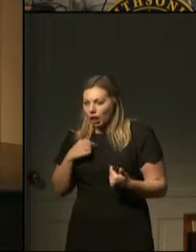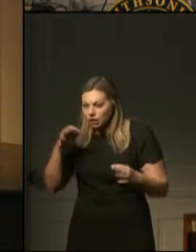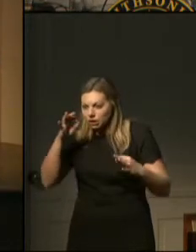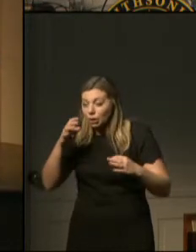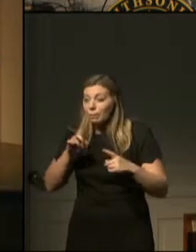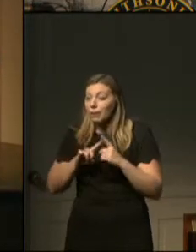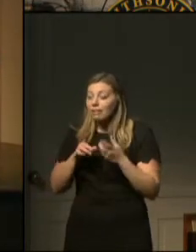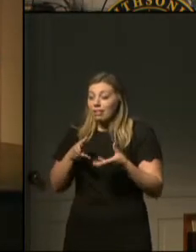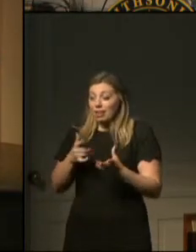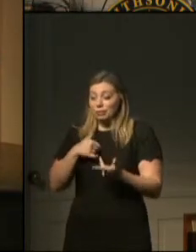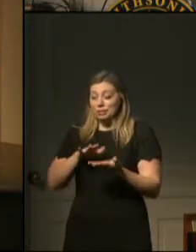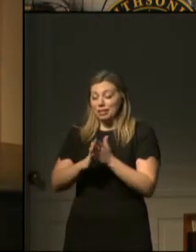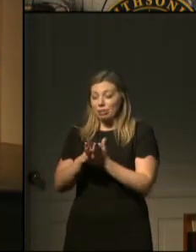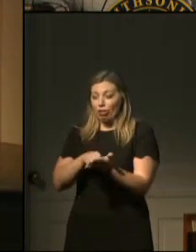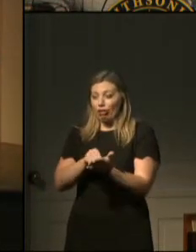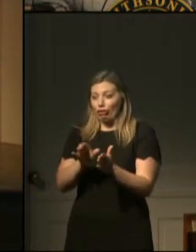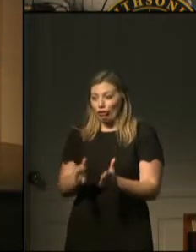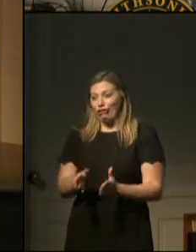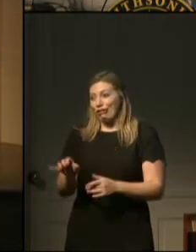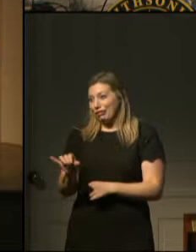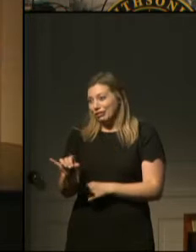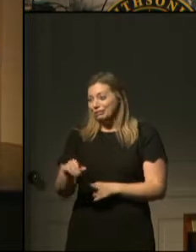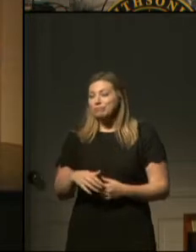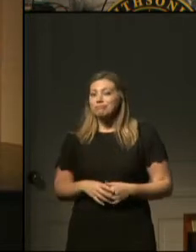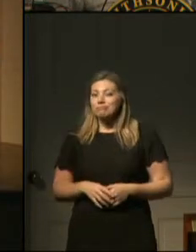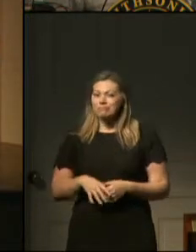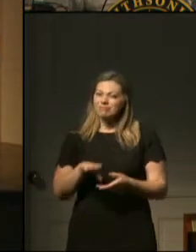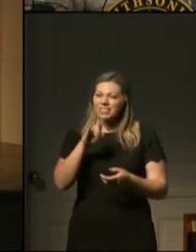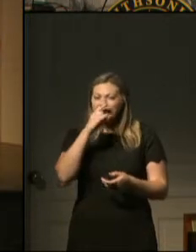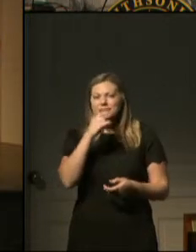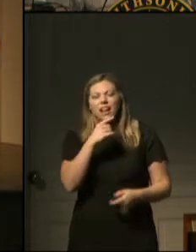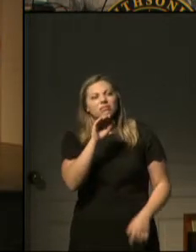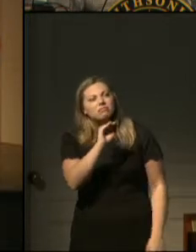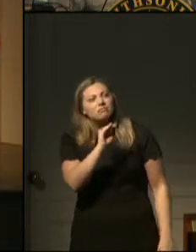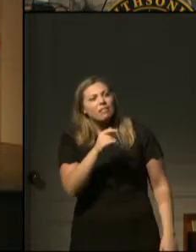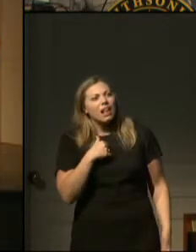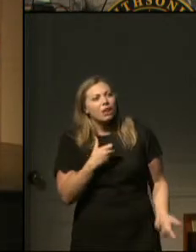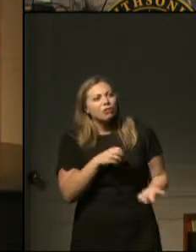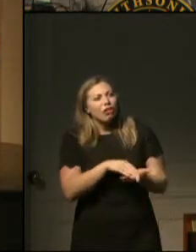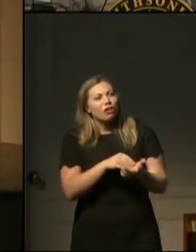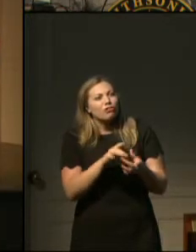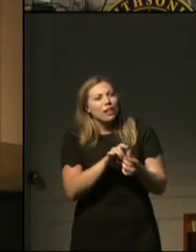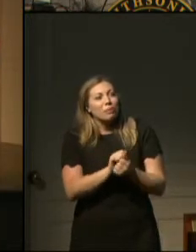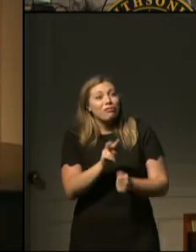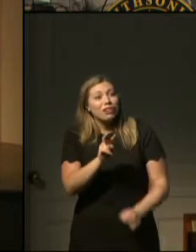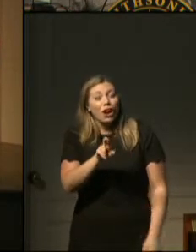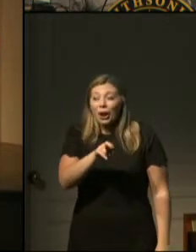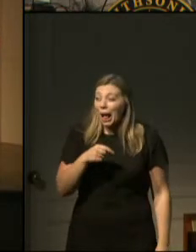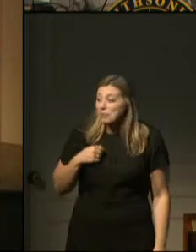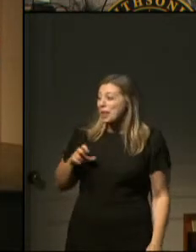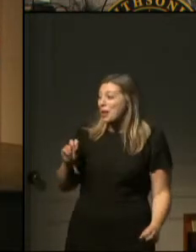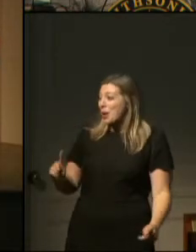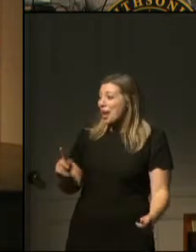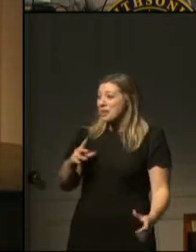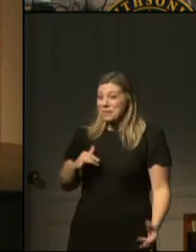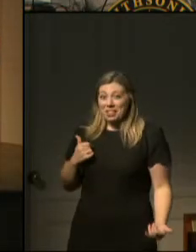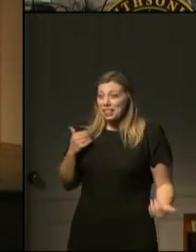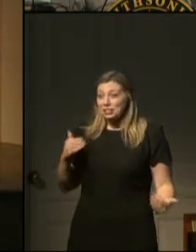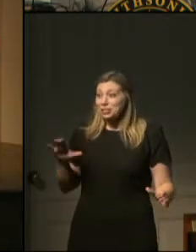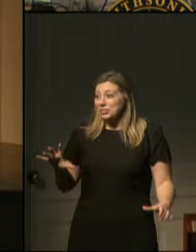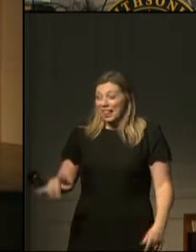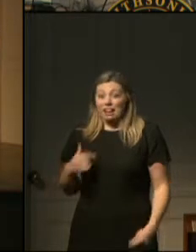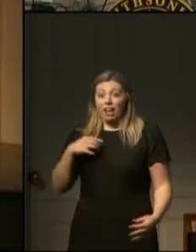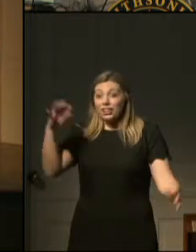me to become a learner in the space as well. So kids would be like, hey, I want to learn about VR, and I'd be like, sweet, let's do that. I